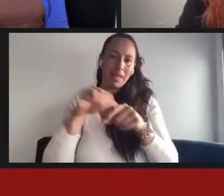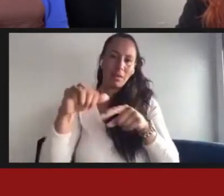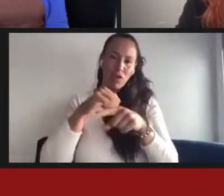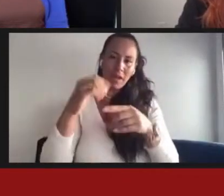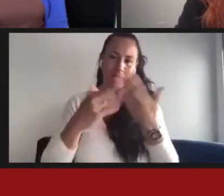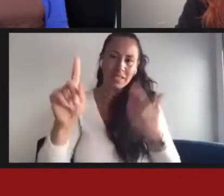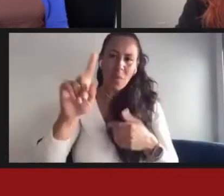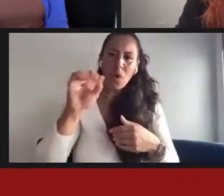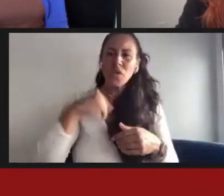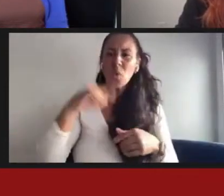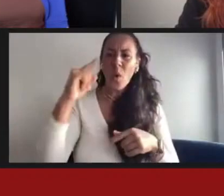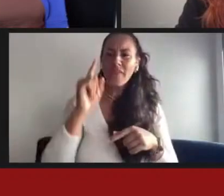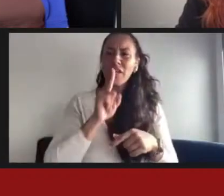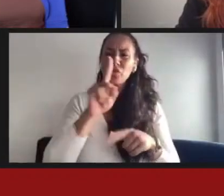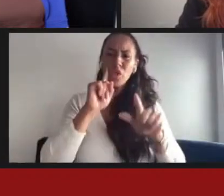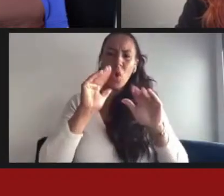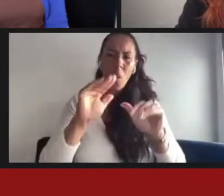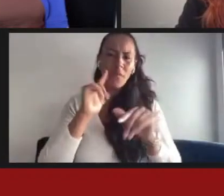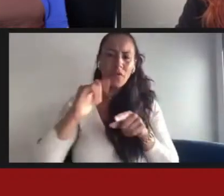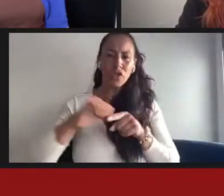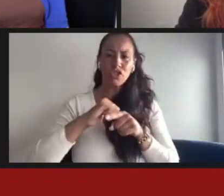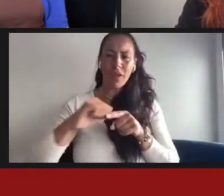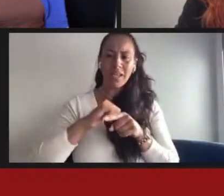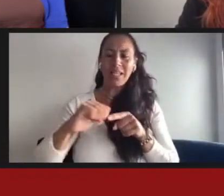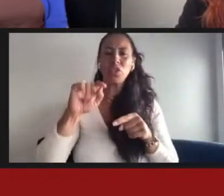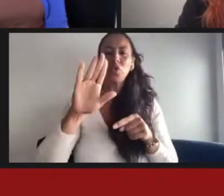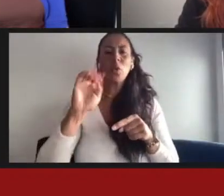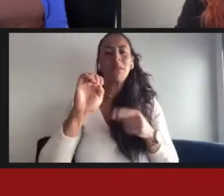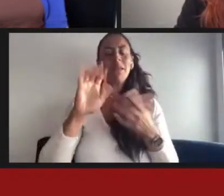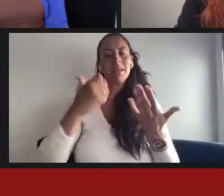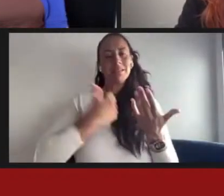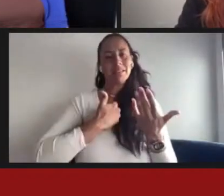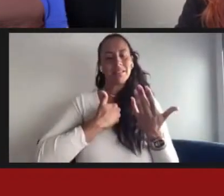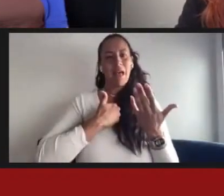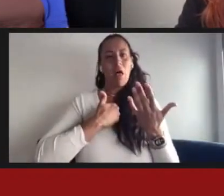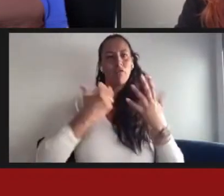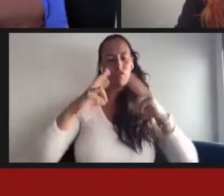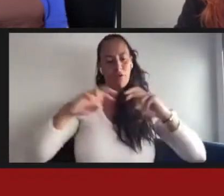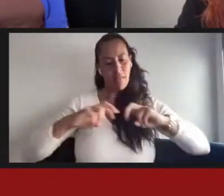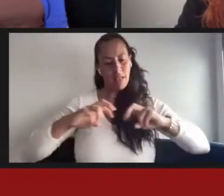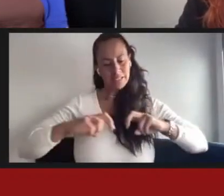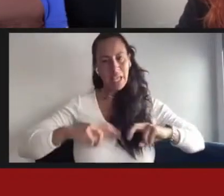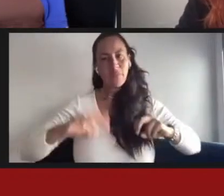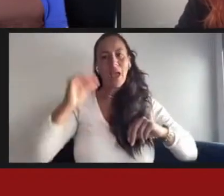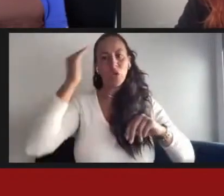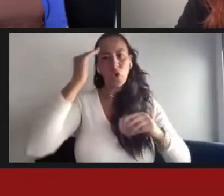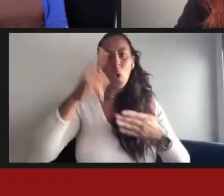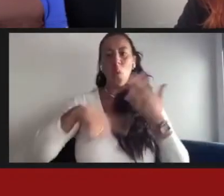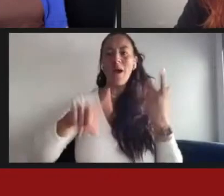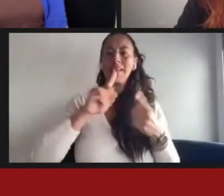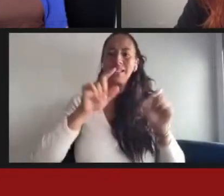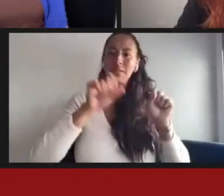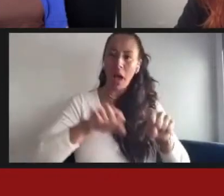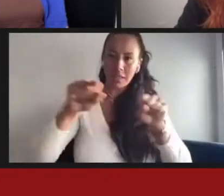really hopeful is for trainees to be kind of self-reflective and know what is possible.